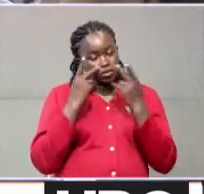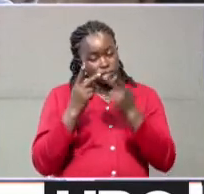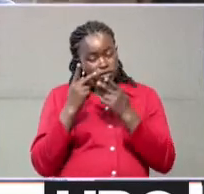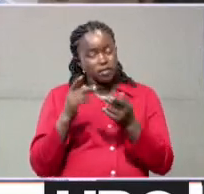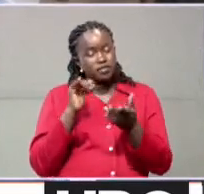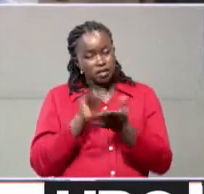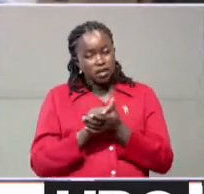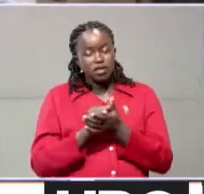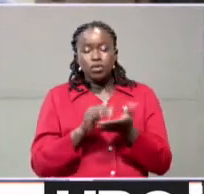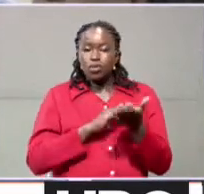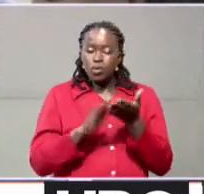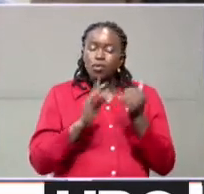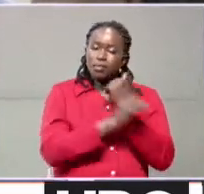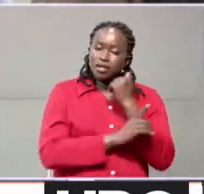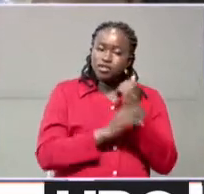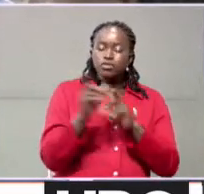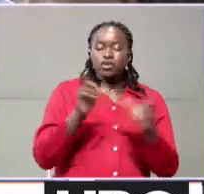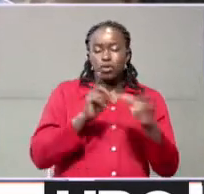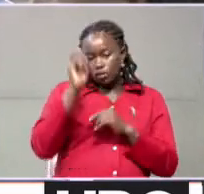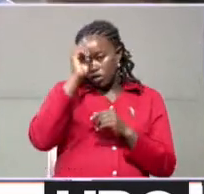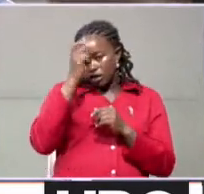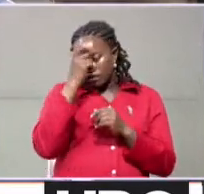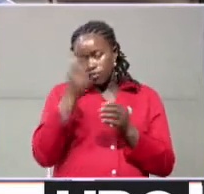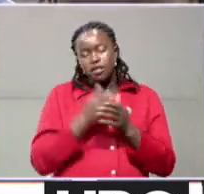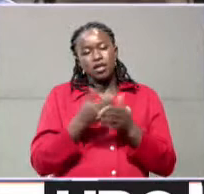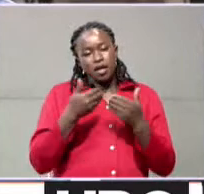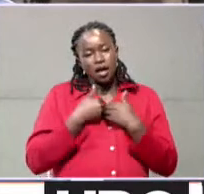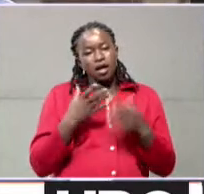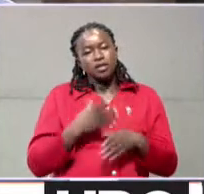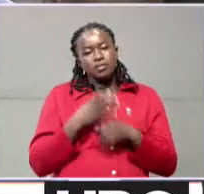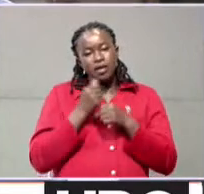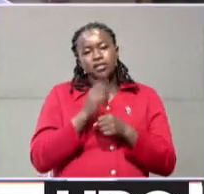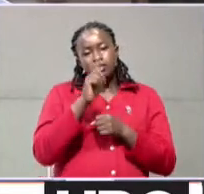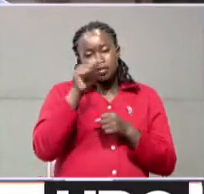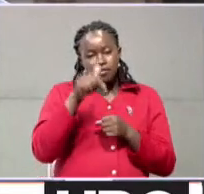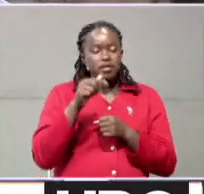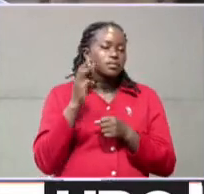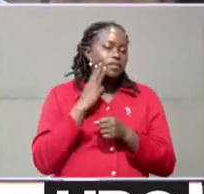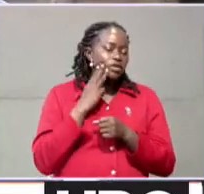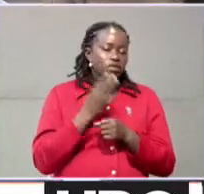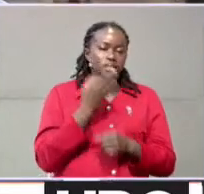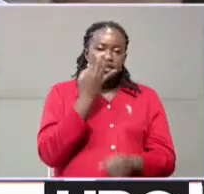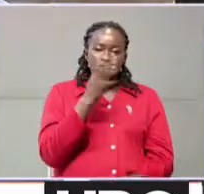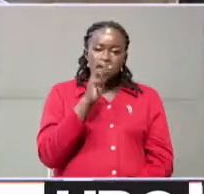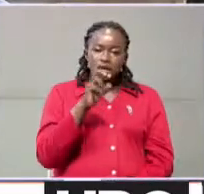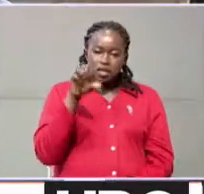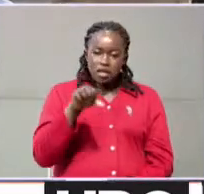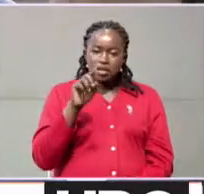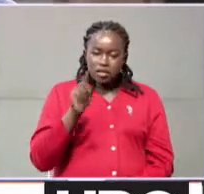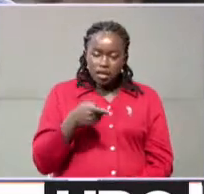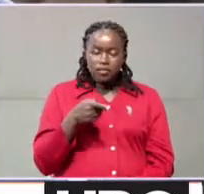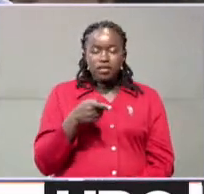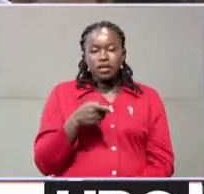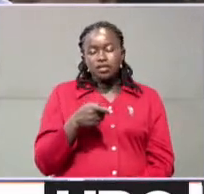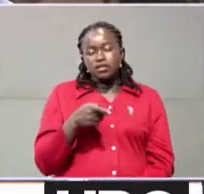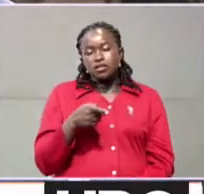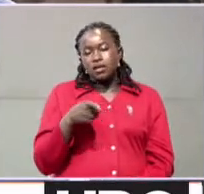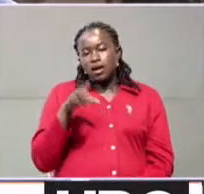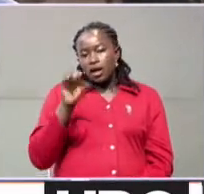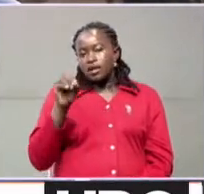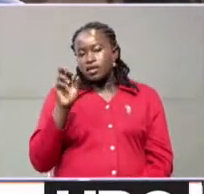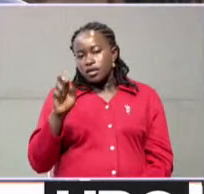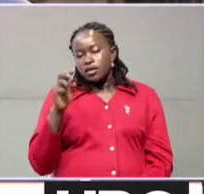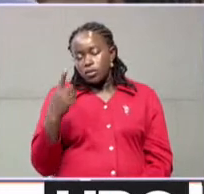date hoymer district local government had a budget of 17 million 389 thousand and 81